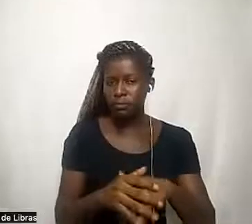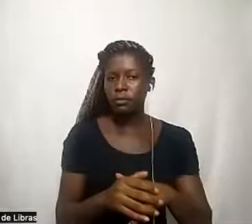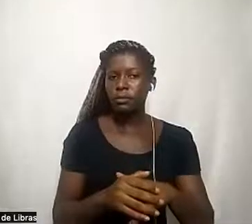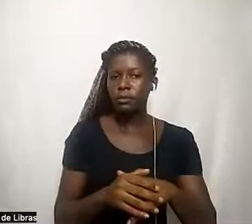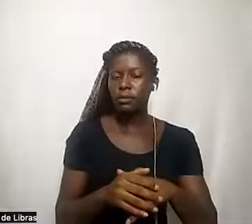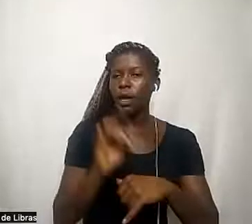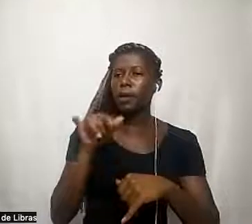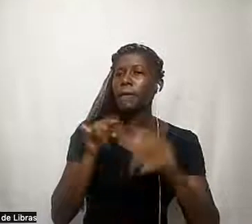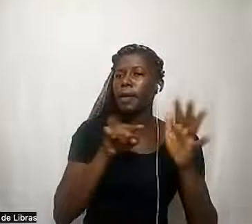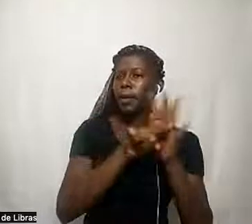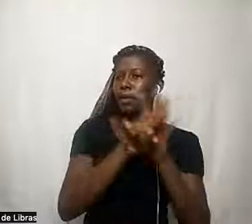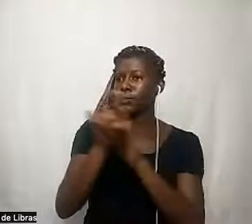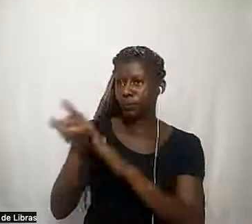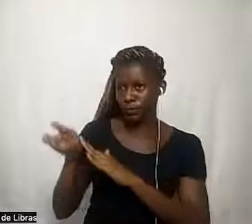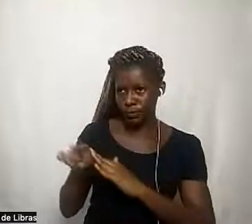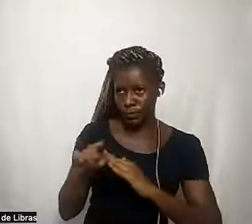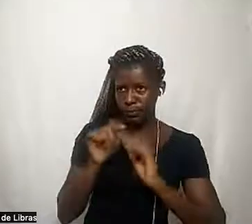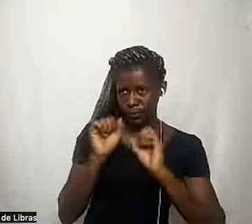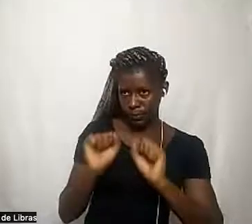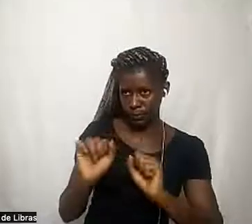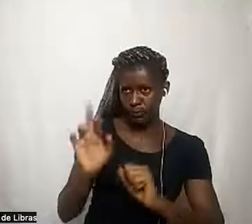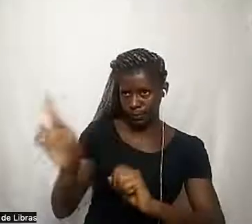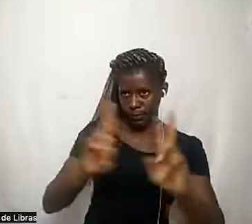question. It's for everybody again.